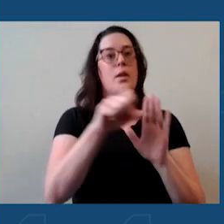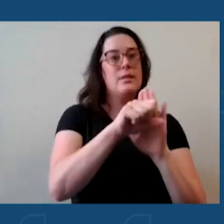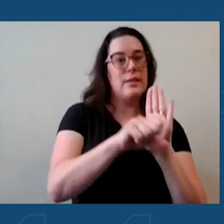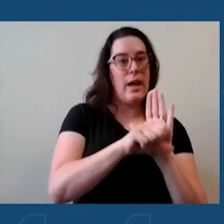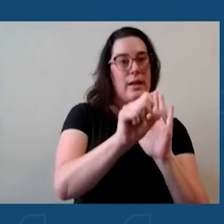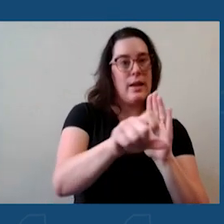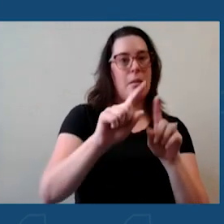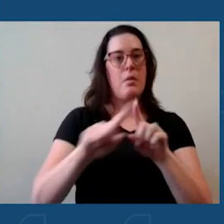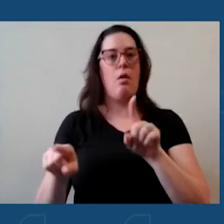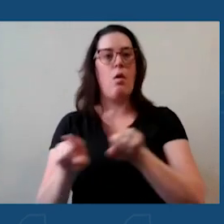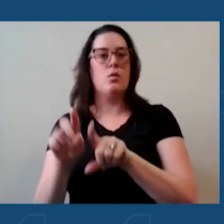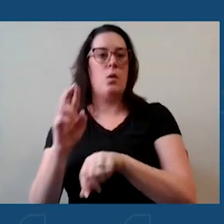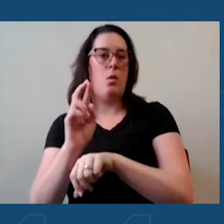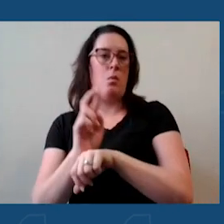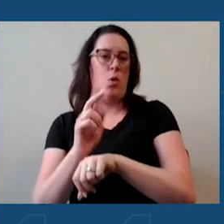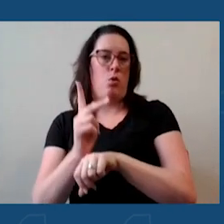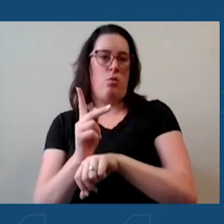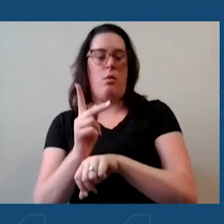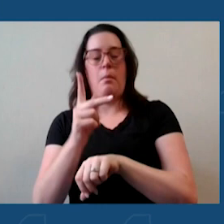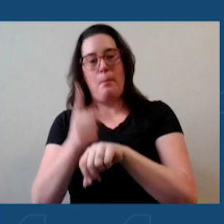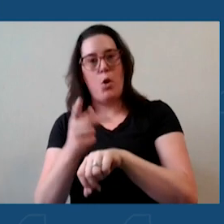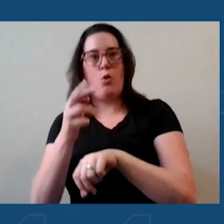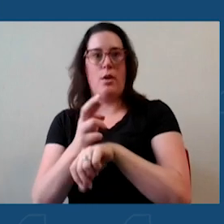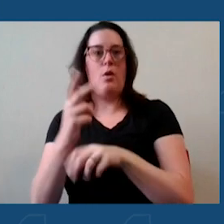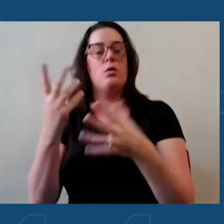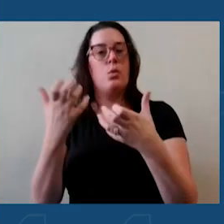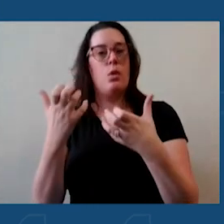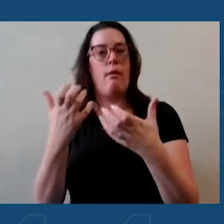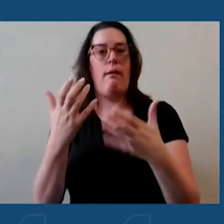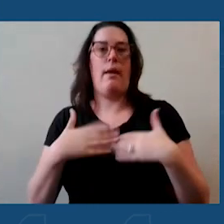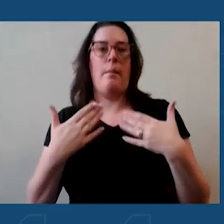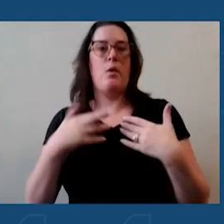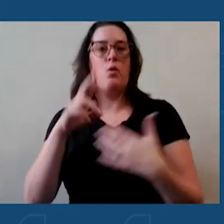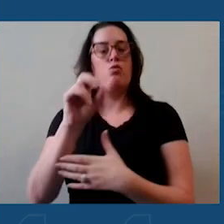Very pleased to be joined by our Secretary of State, Robert Rodriguez.